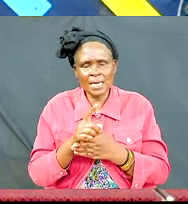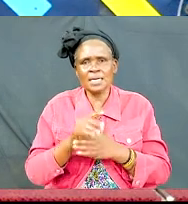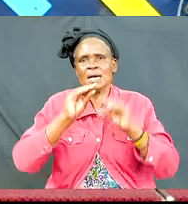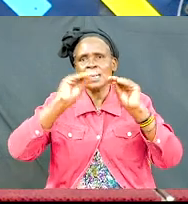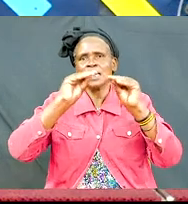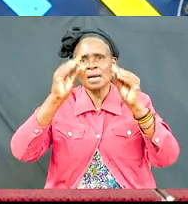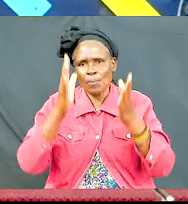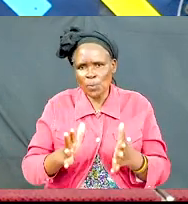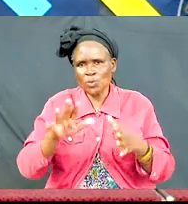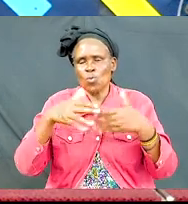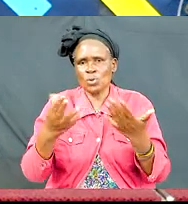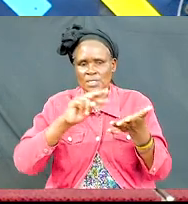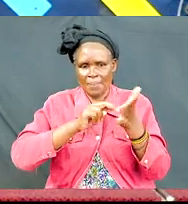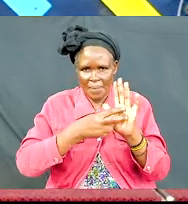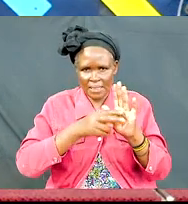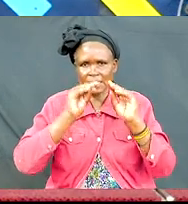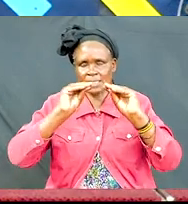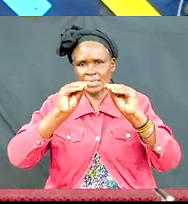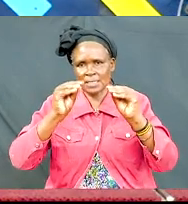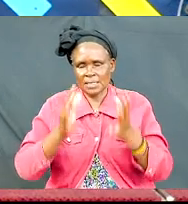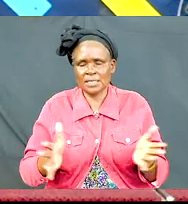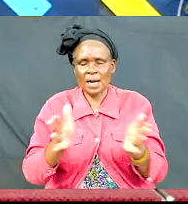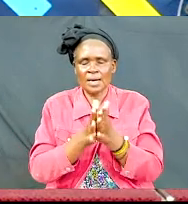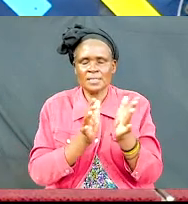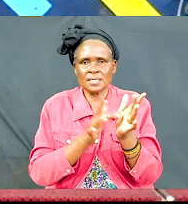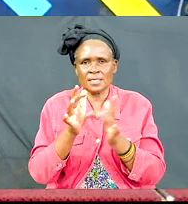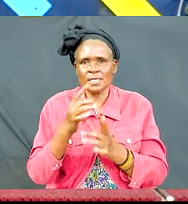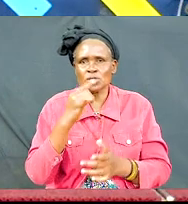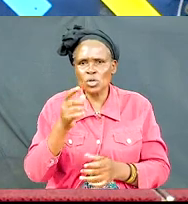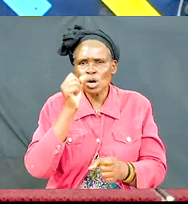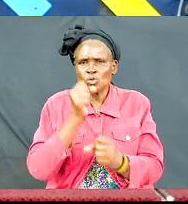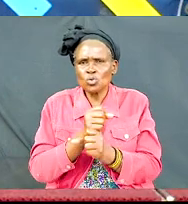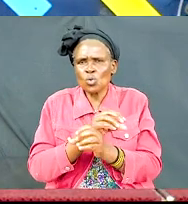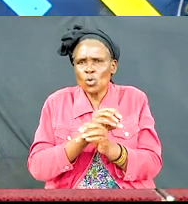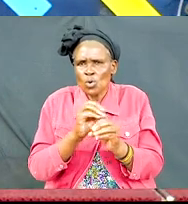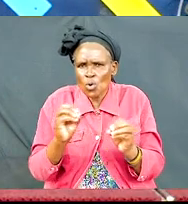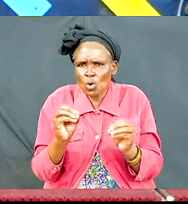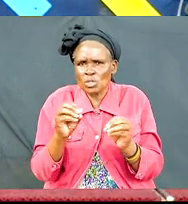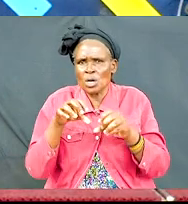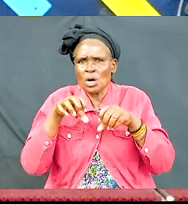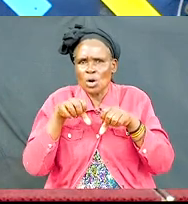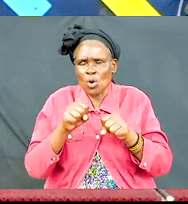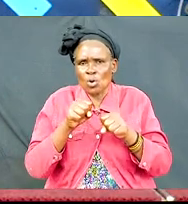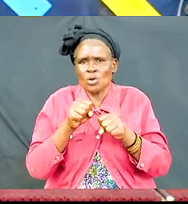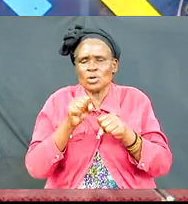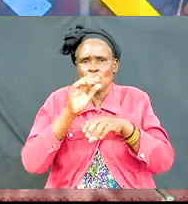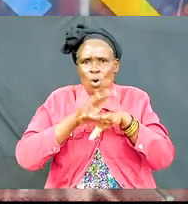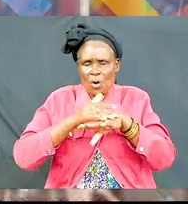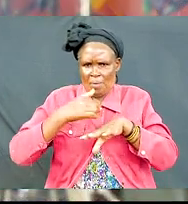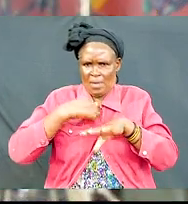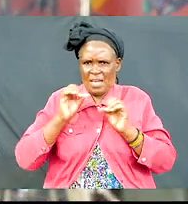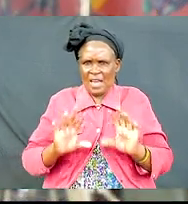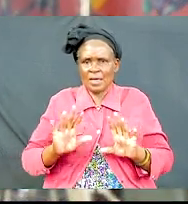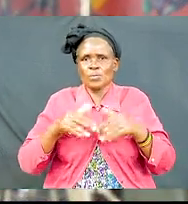which means teacher. And Jesus said, do not hold on to me, for I